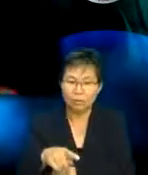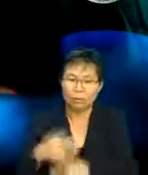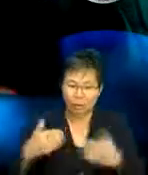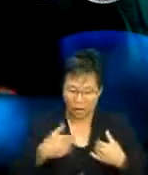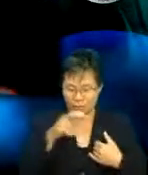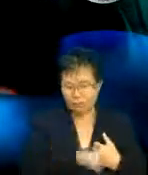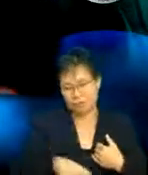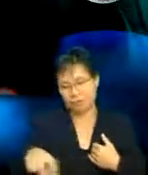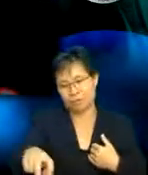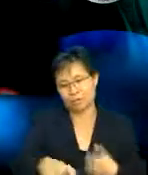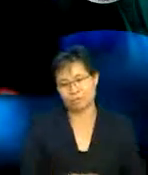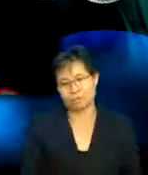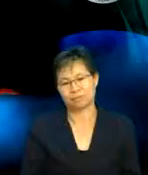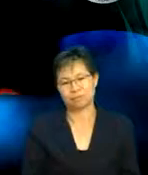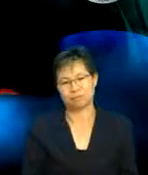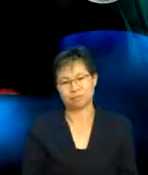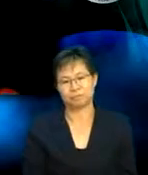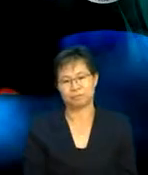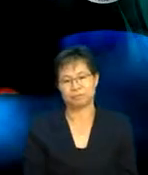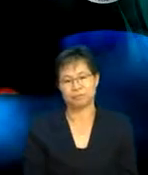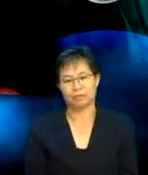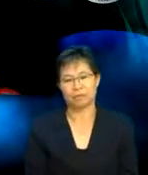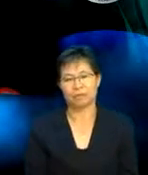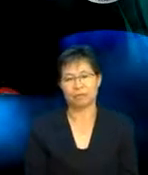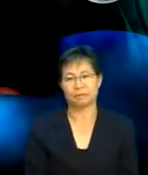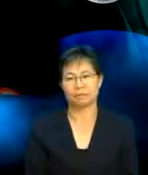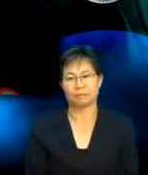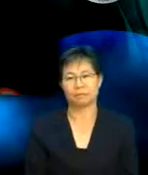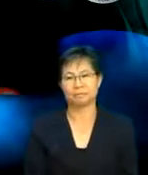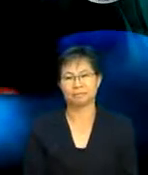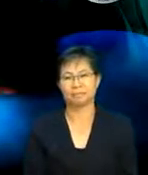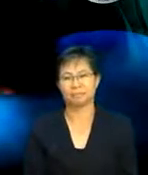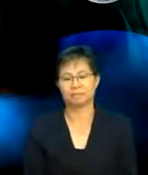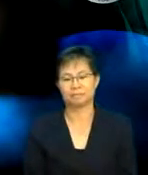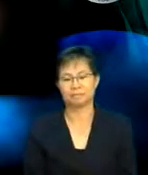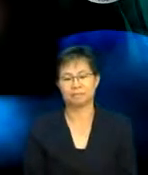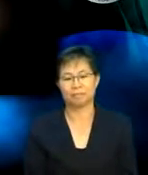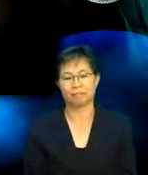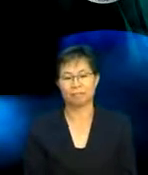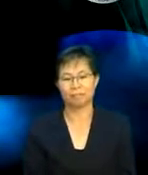or if I find Professor Gloop and his cabinet transport.